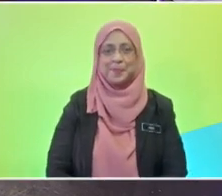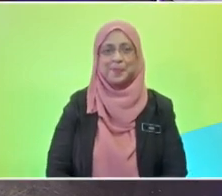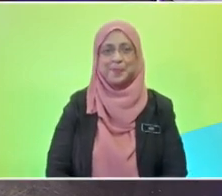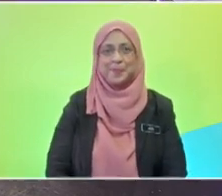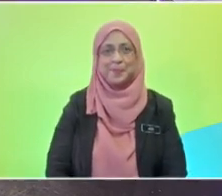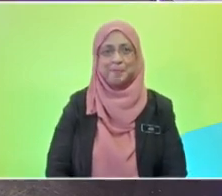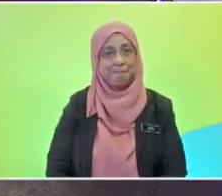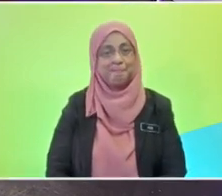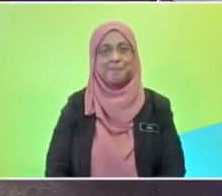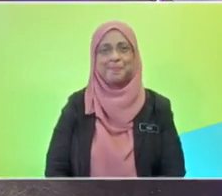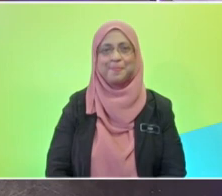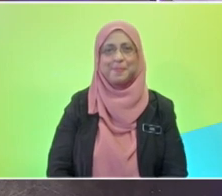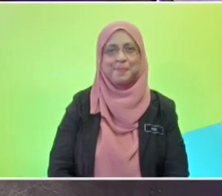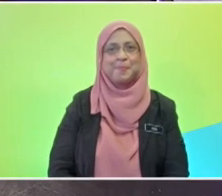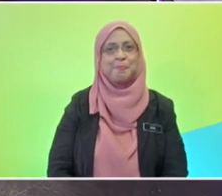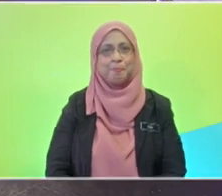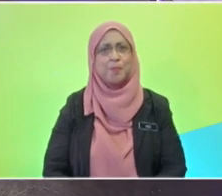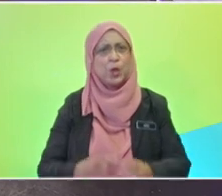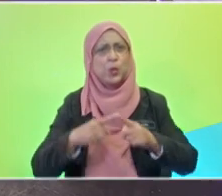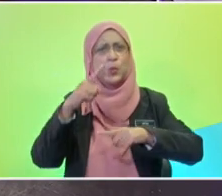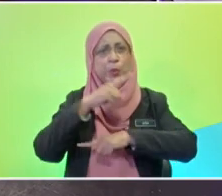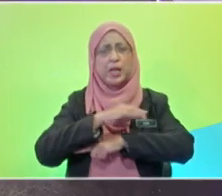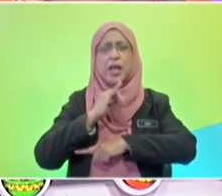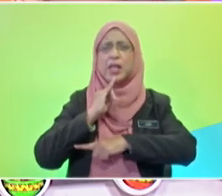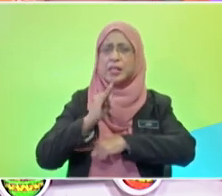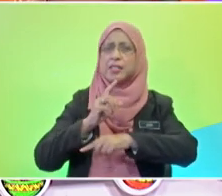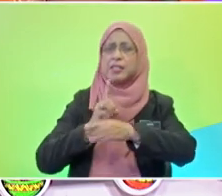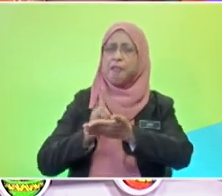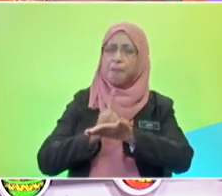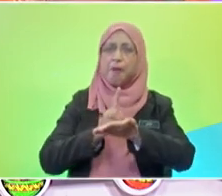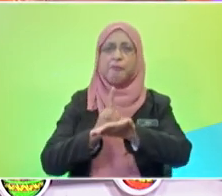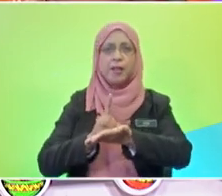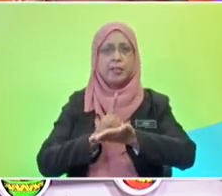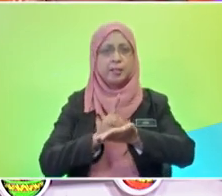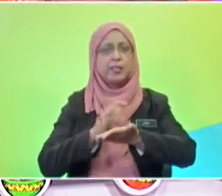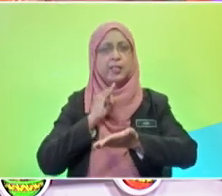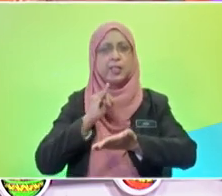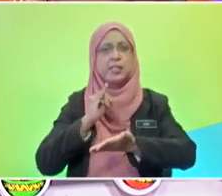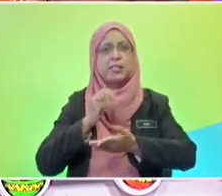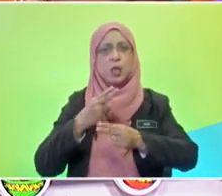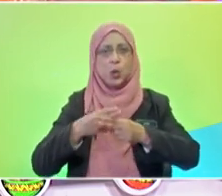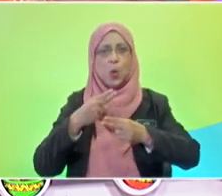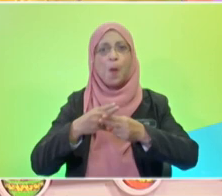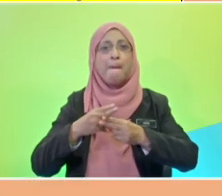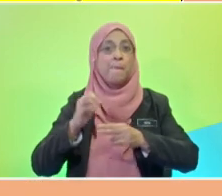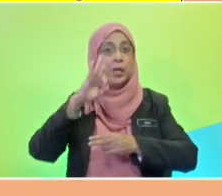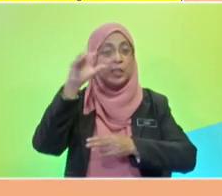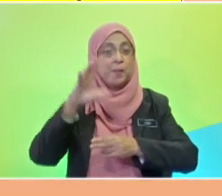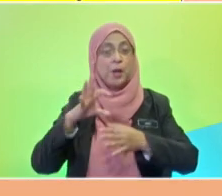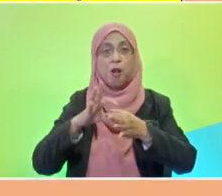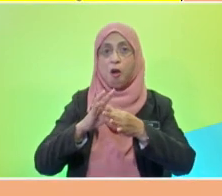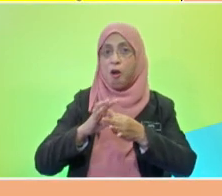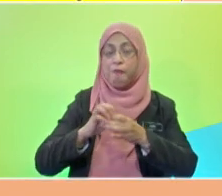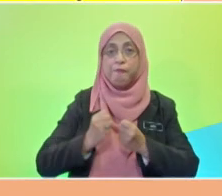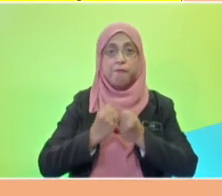Festival of Lights. Okay. Today is Deepavali. It is called Festival of Lights.